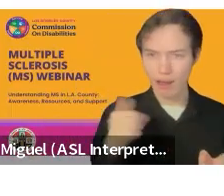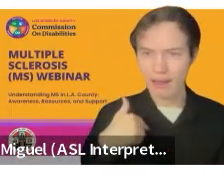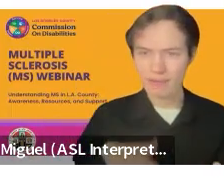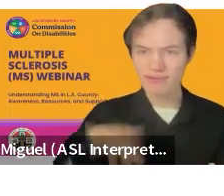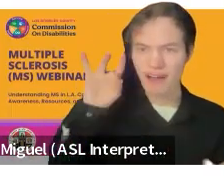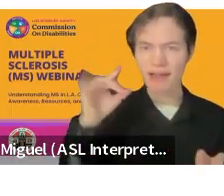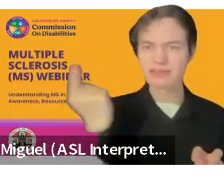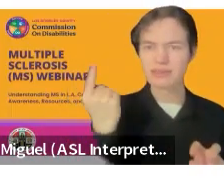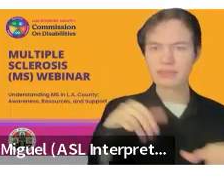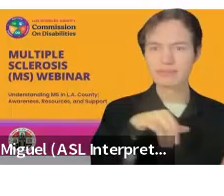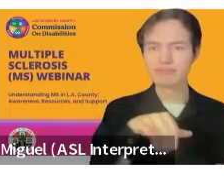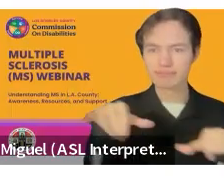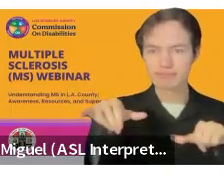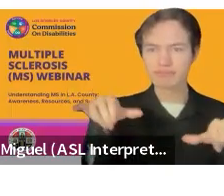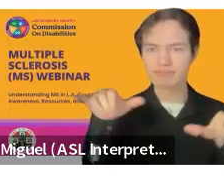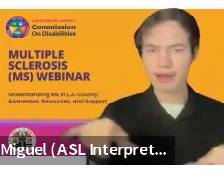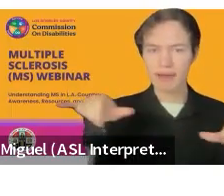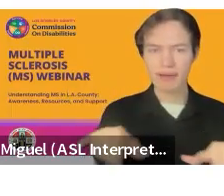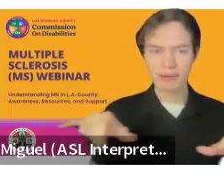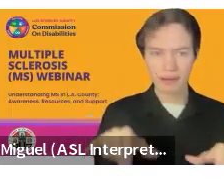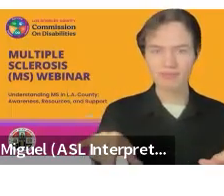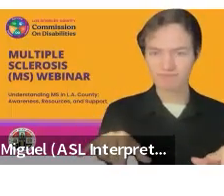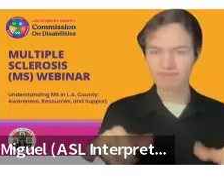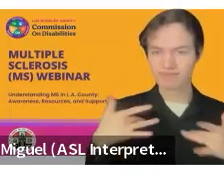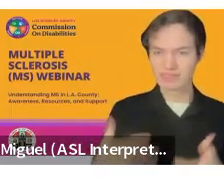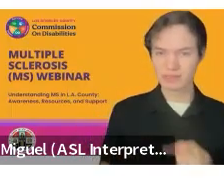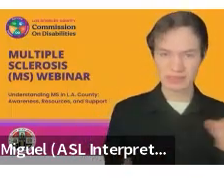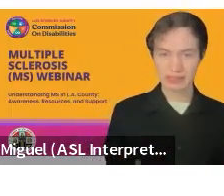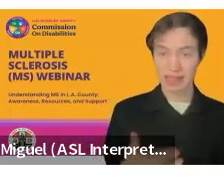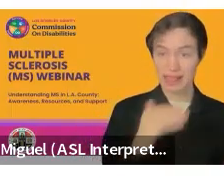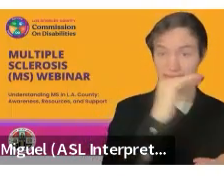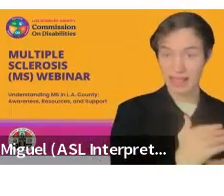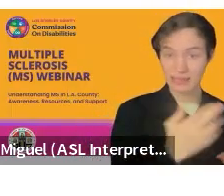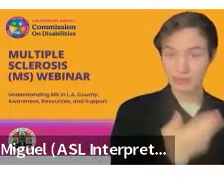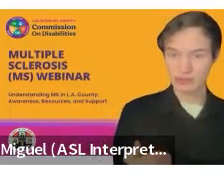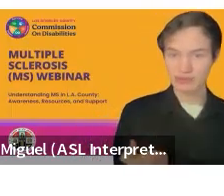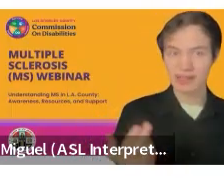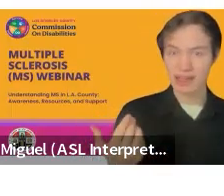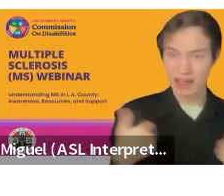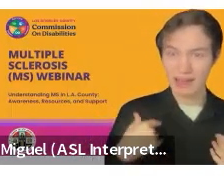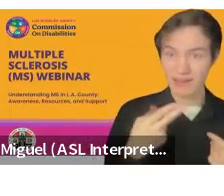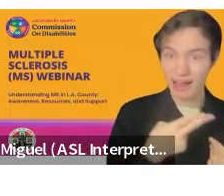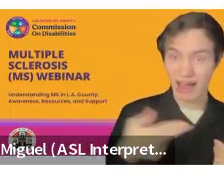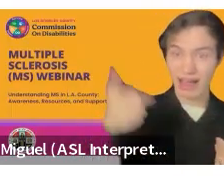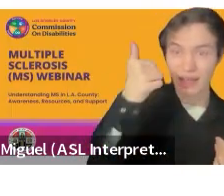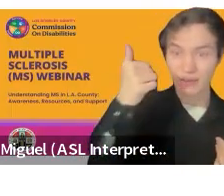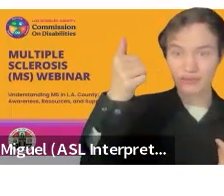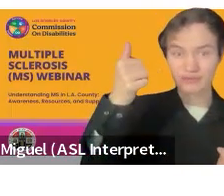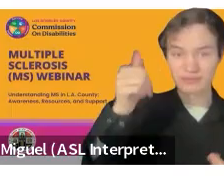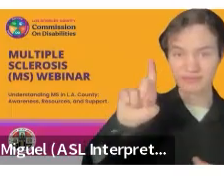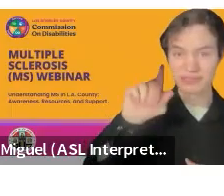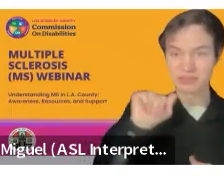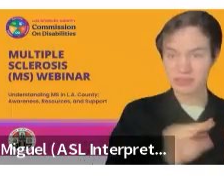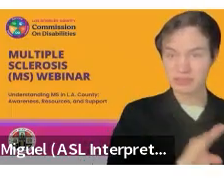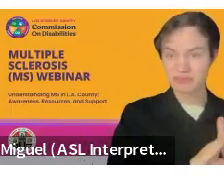neighborhood did have a trend towards higher disability. So this is important because this is actually something that we could potentially